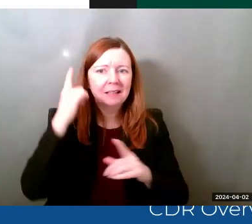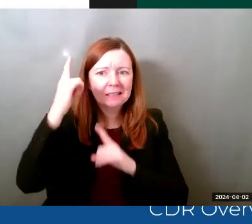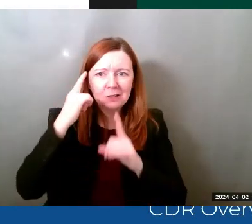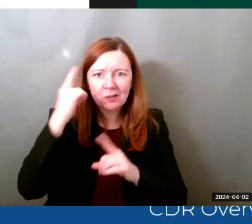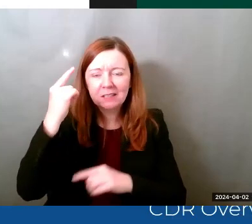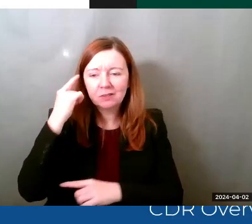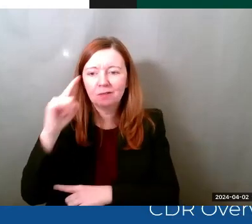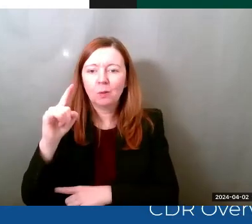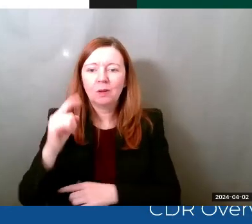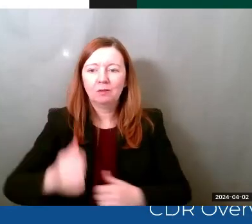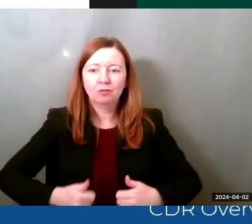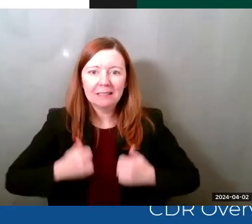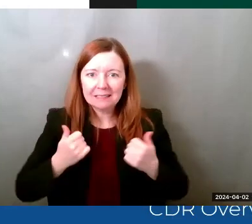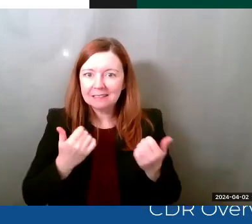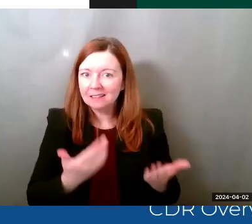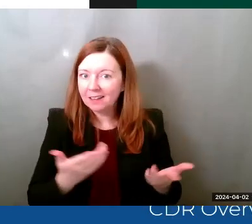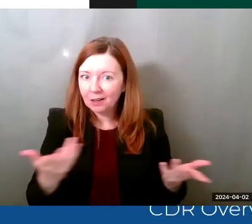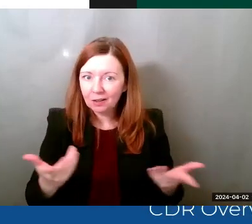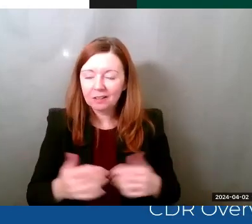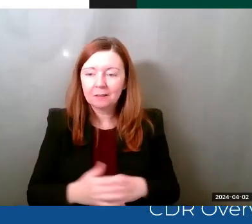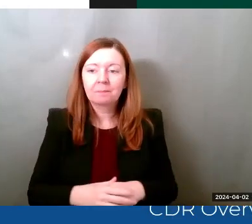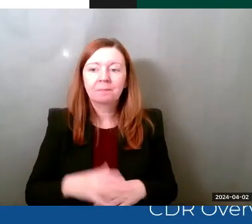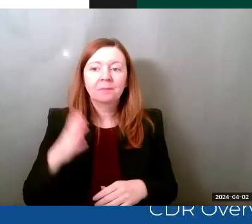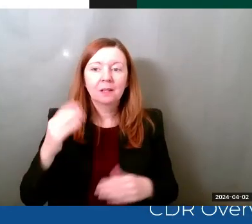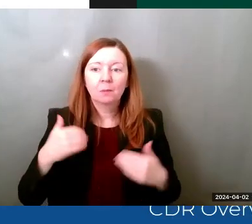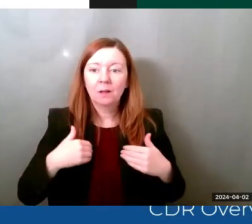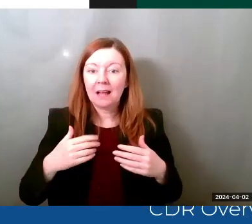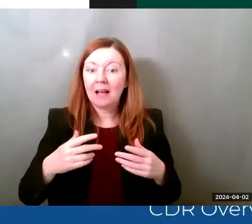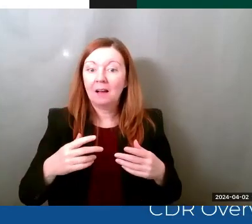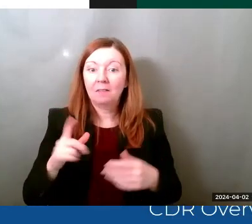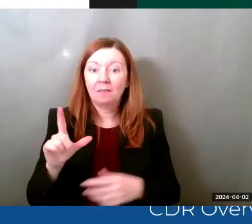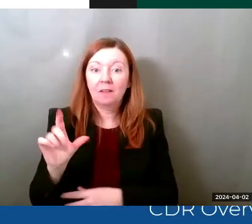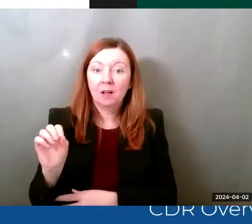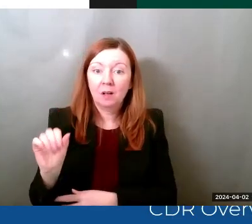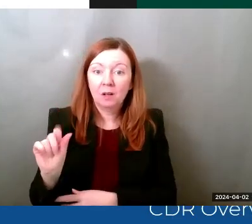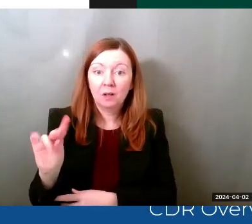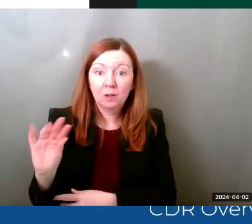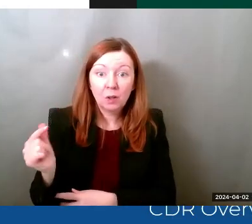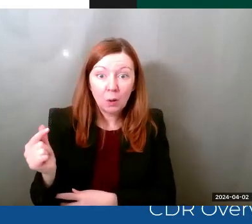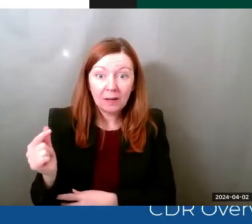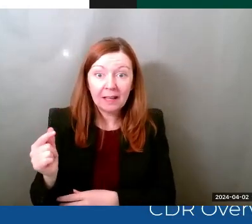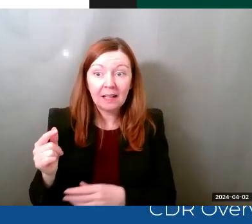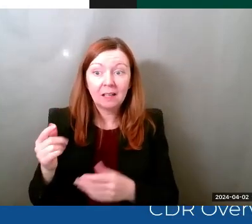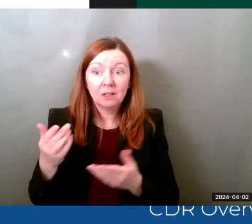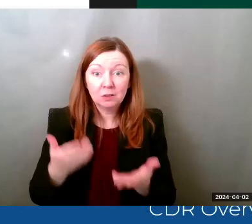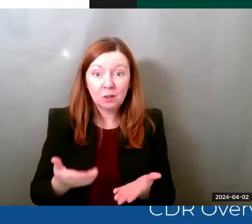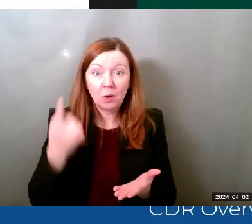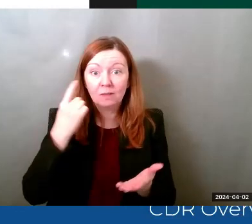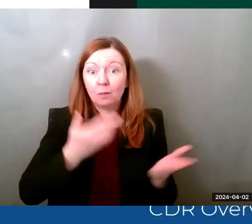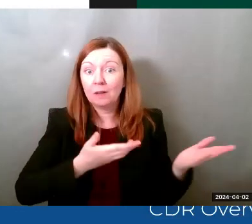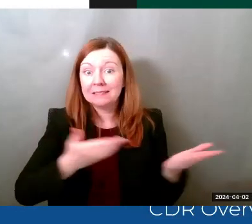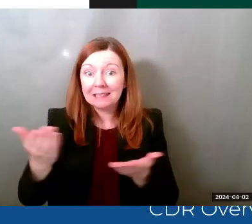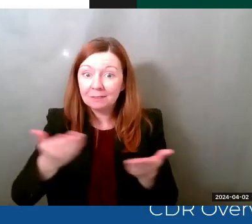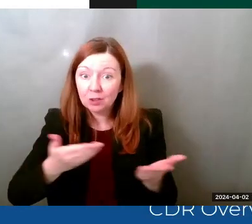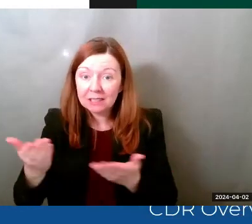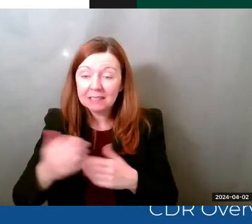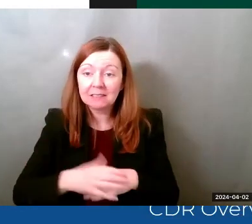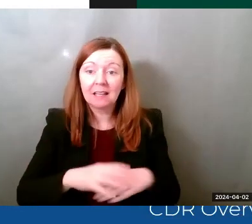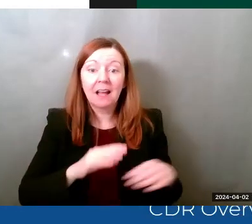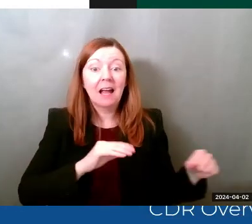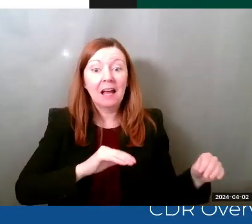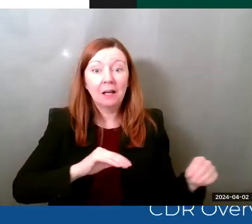there been for residents there? Is there going to be a loading zone on Cuthbert Street for the residential tower deliveries and